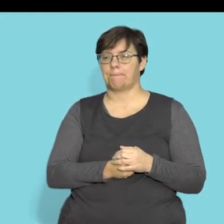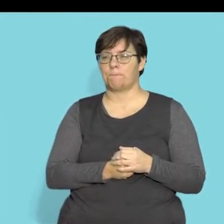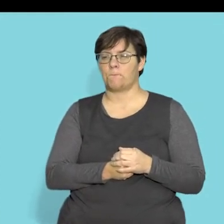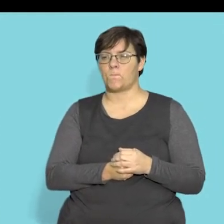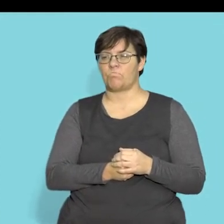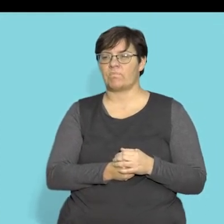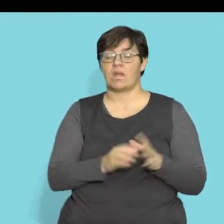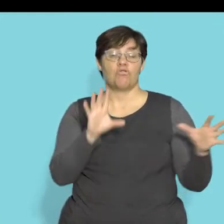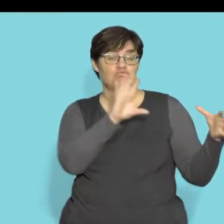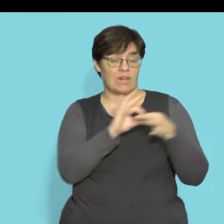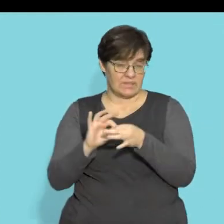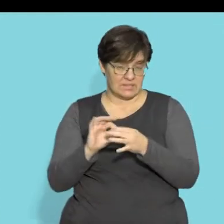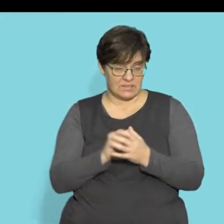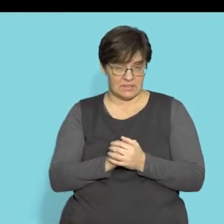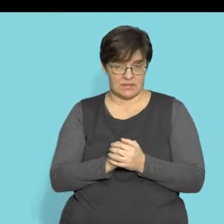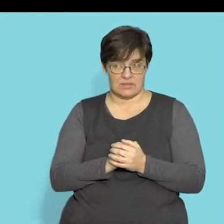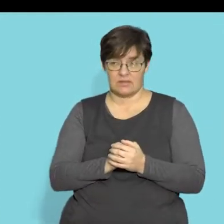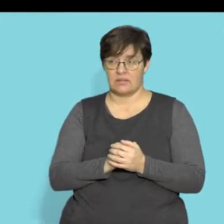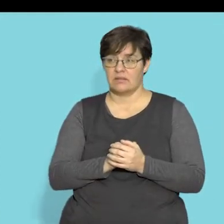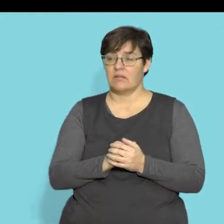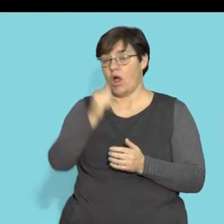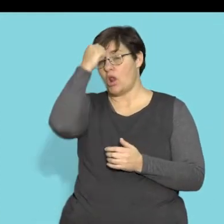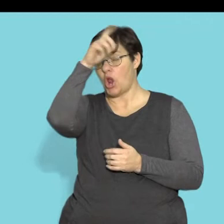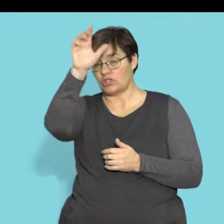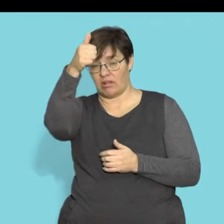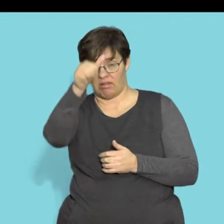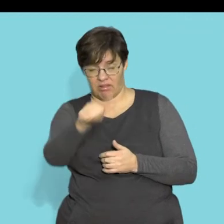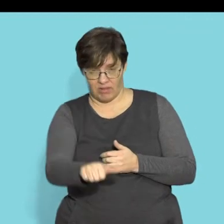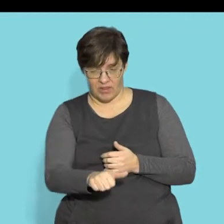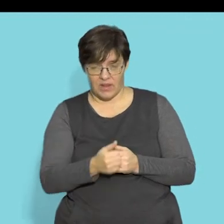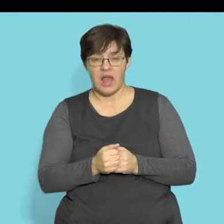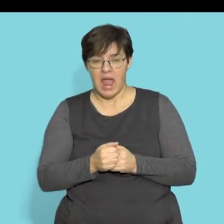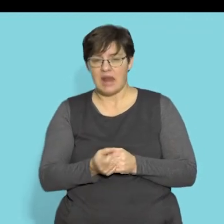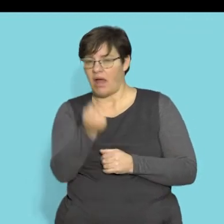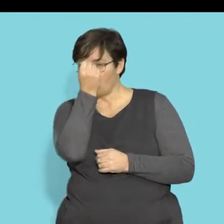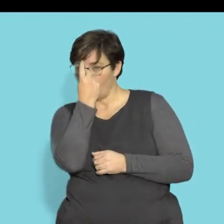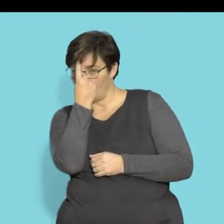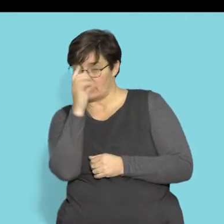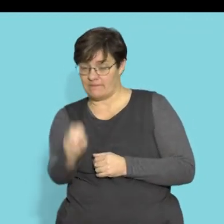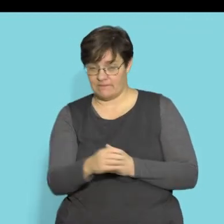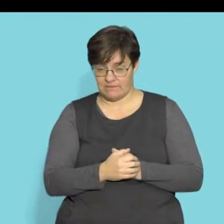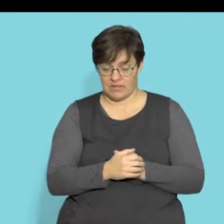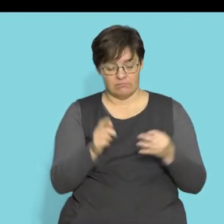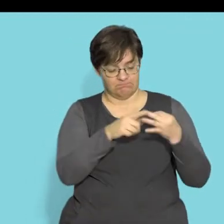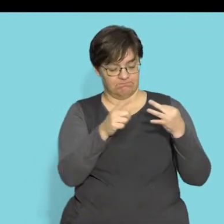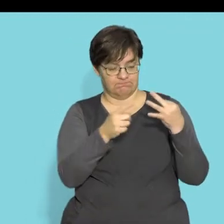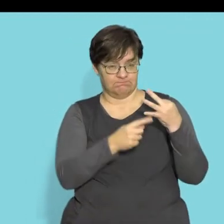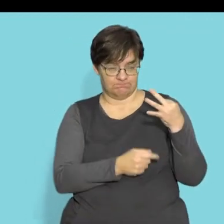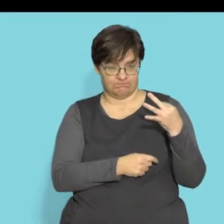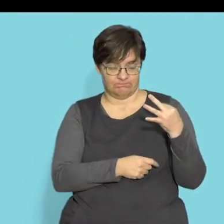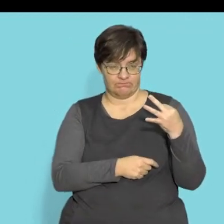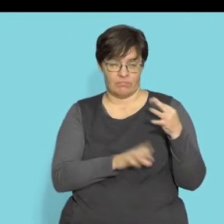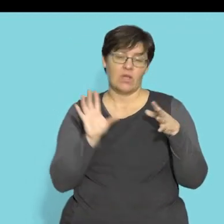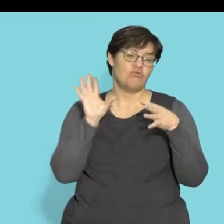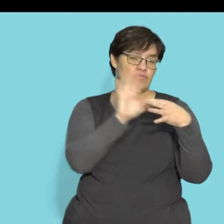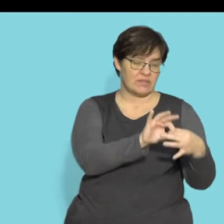So there are relevance, logical sequencing, and the comprehensiveness. So those three terms,